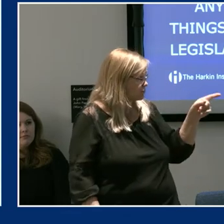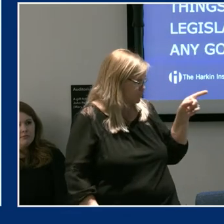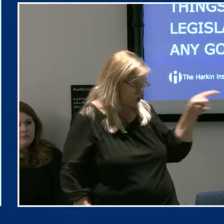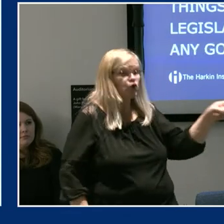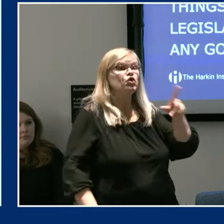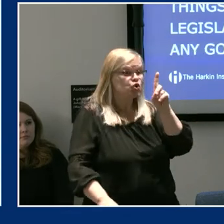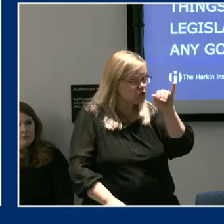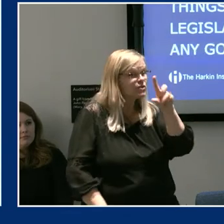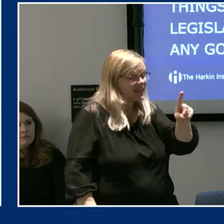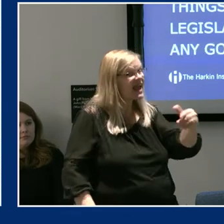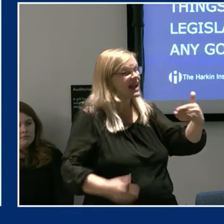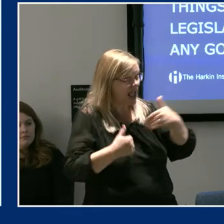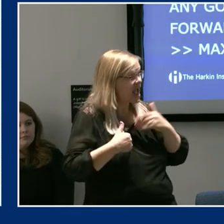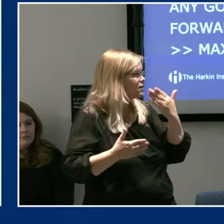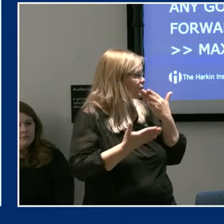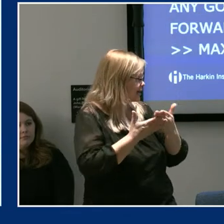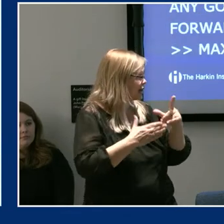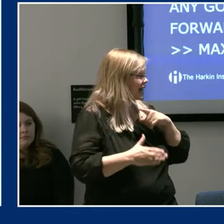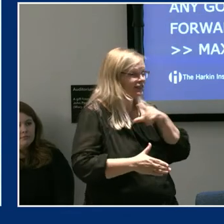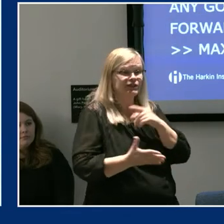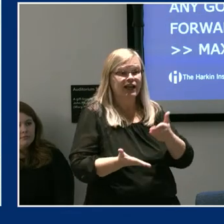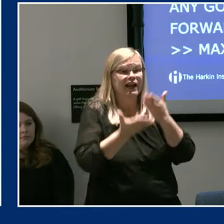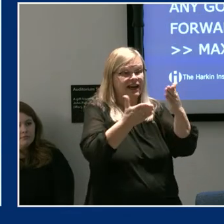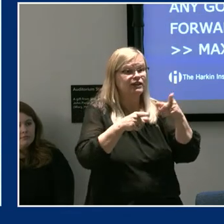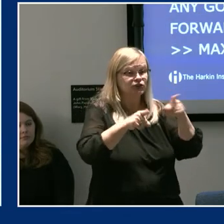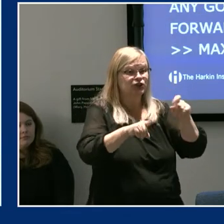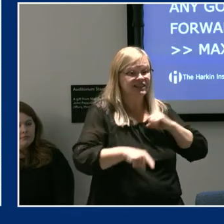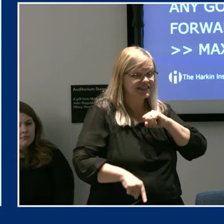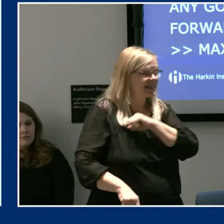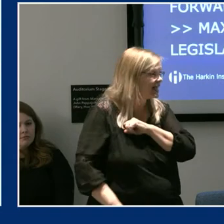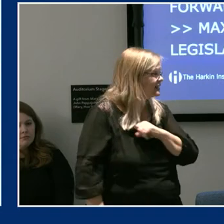legislation when you were in the Senate. And